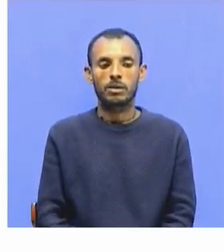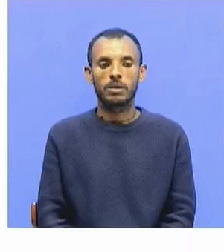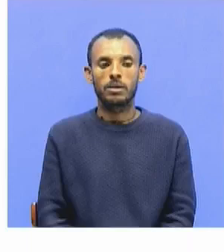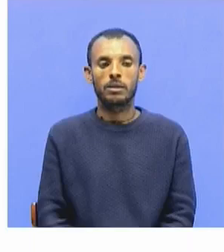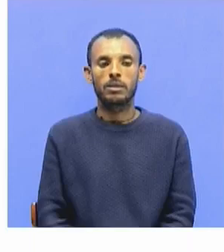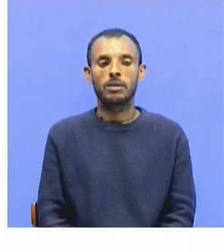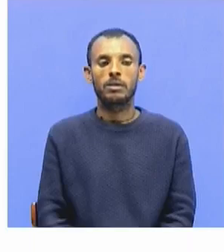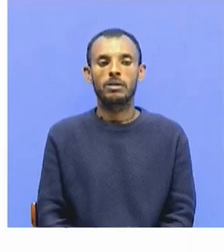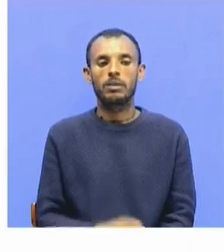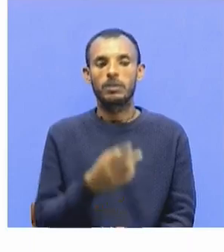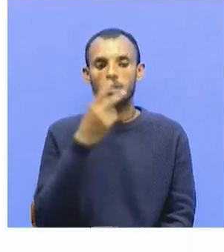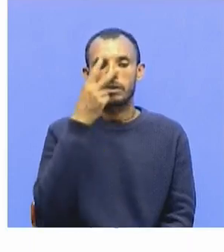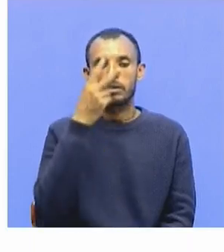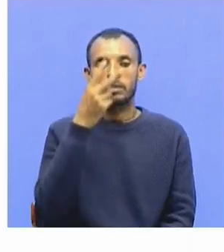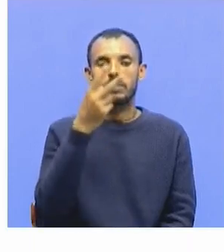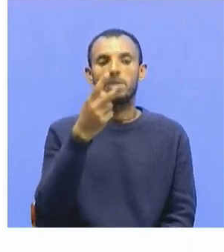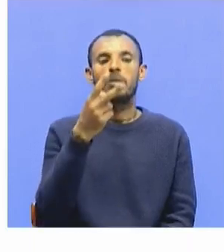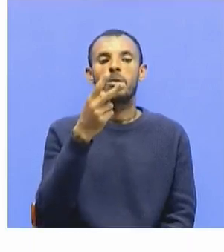Mark